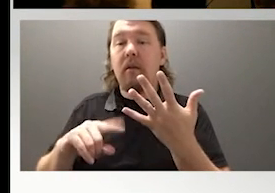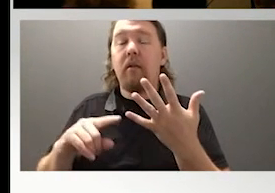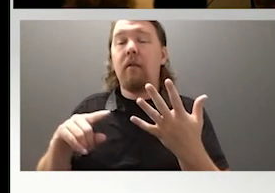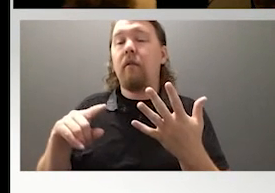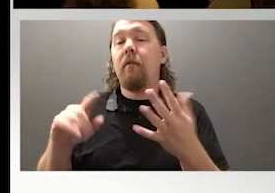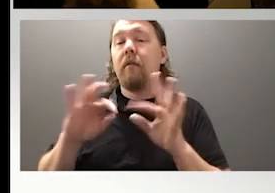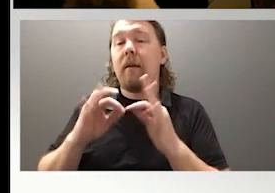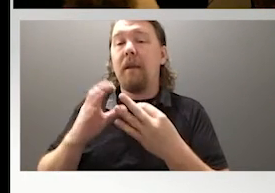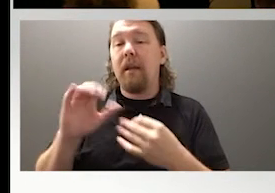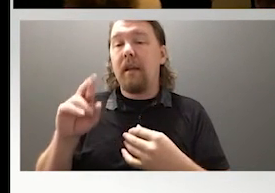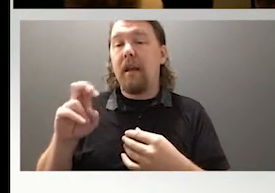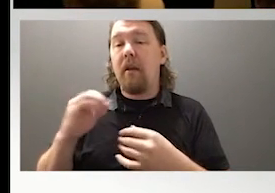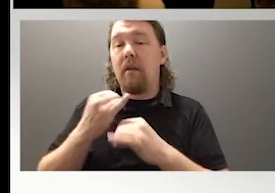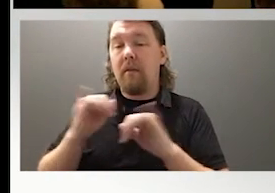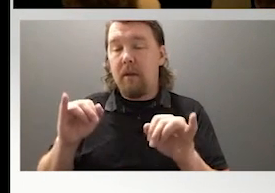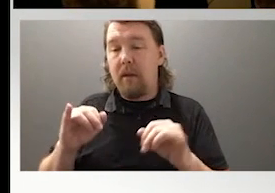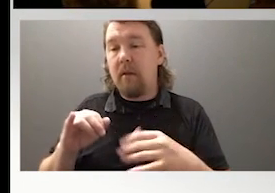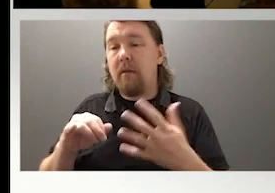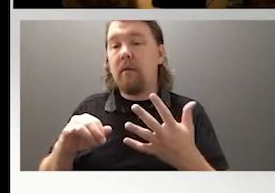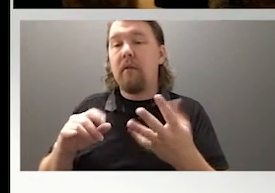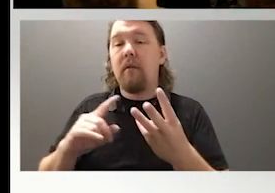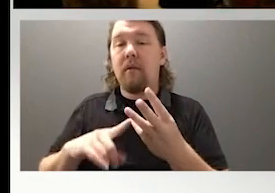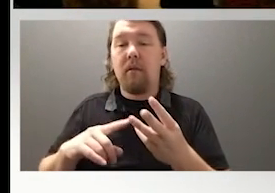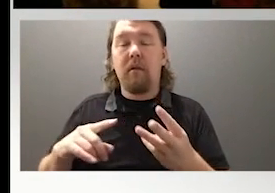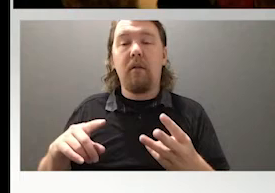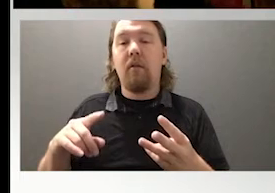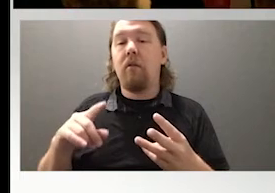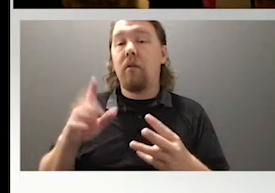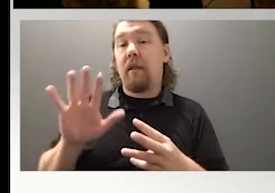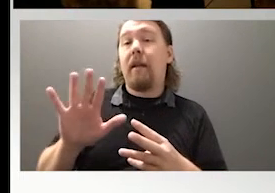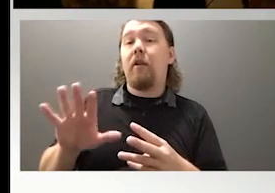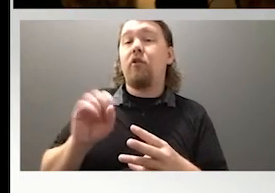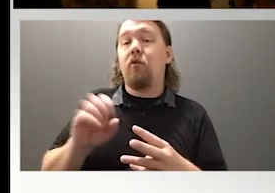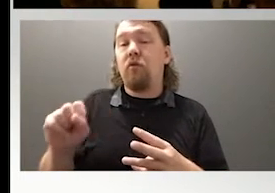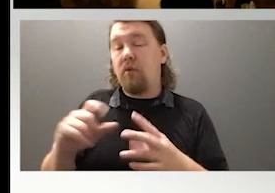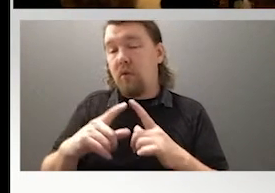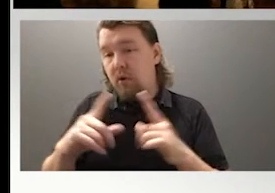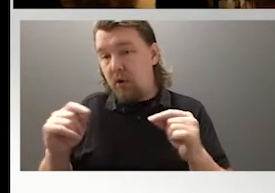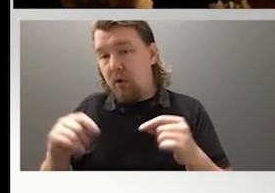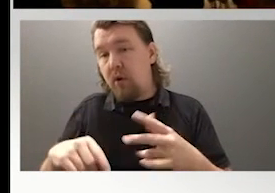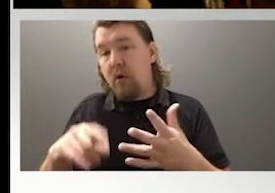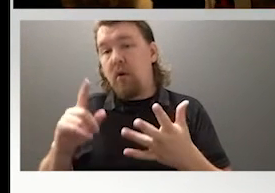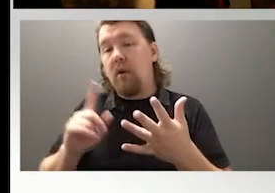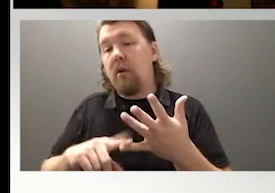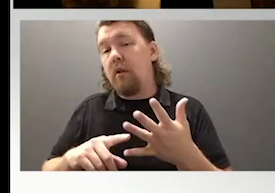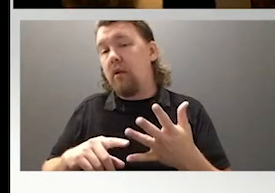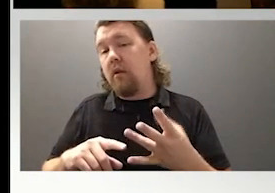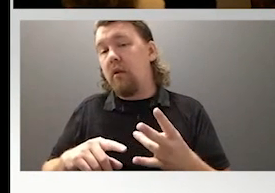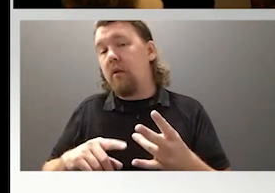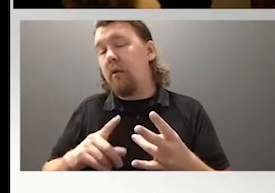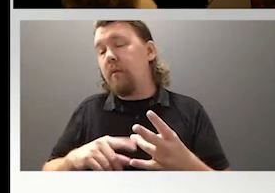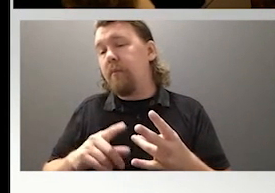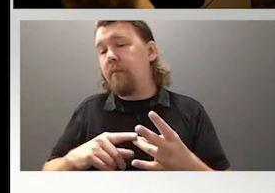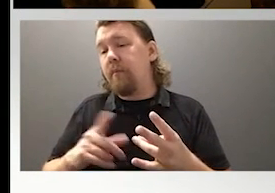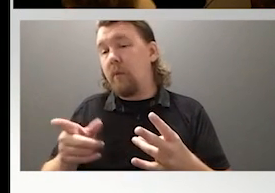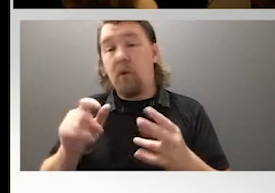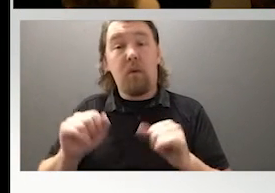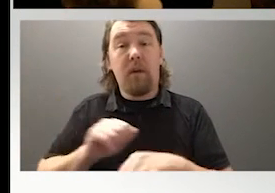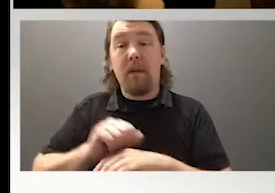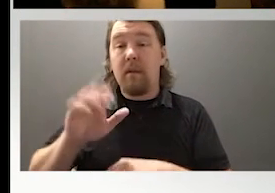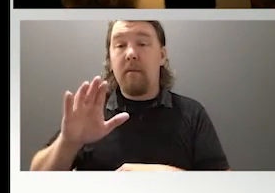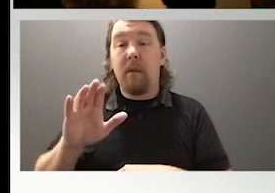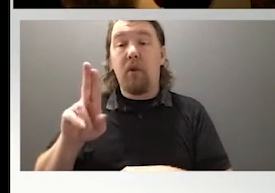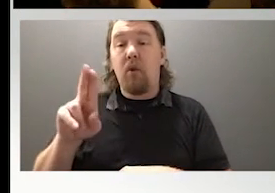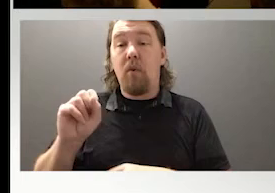military dependent's ID card, the applicant's original social security card, or you can also submit a